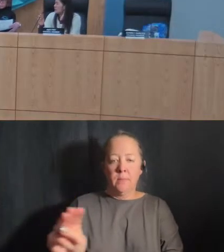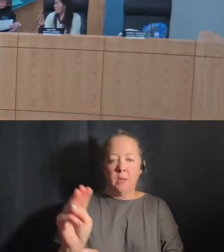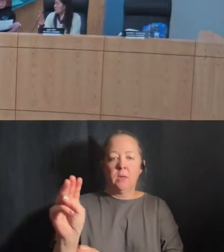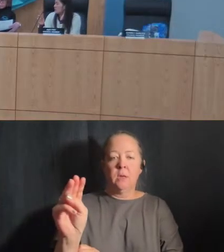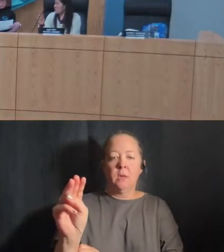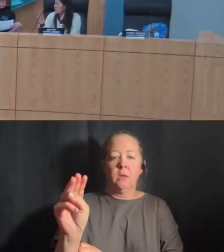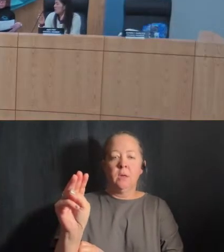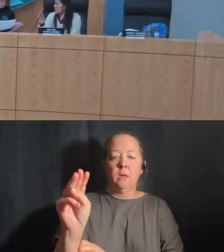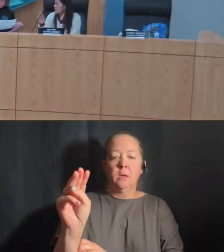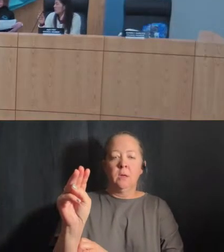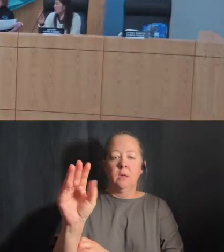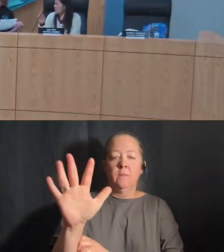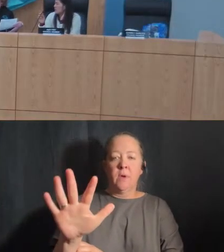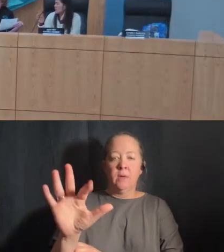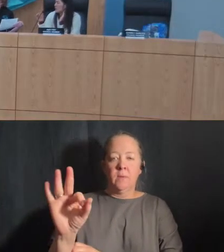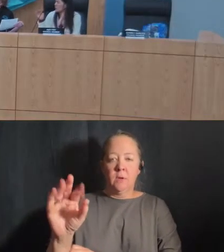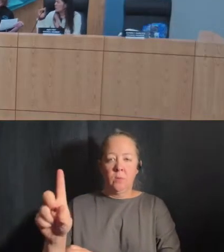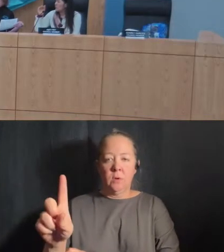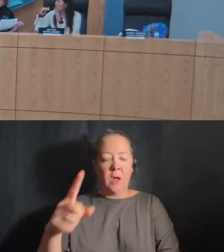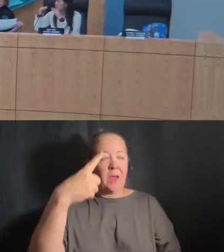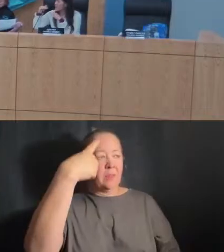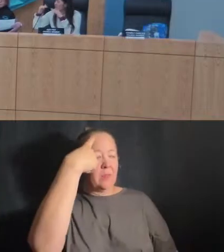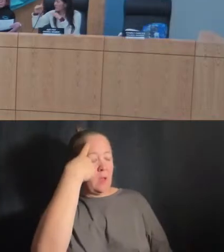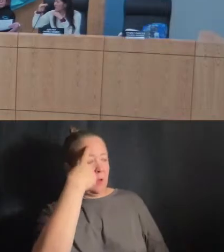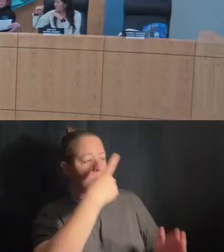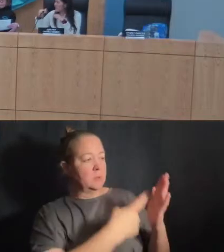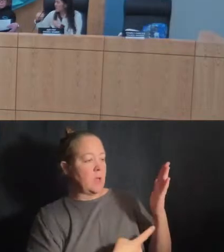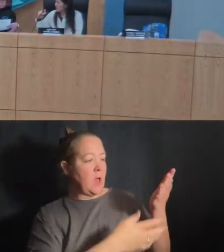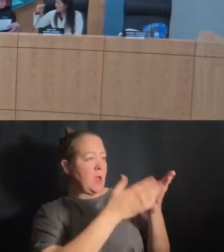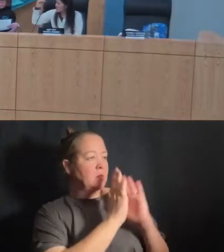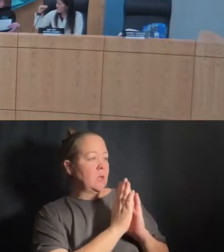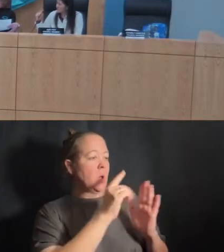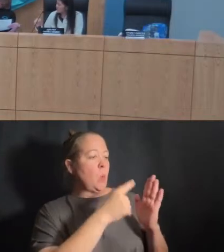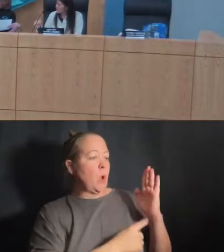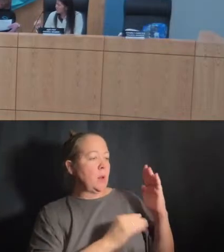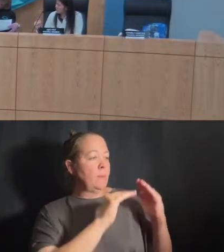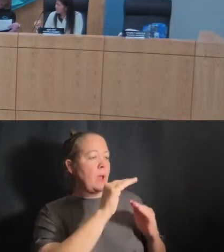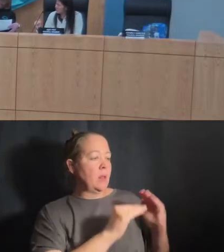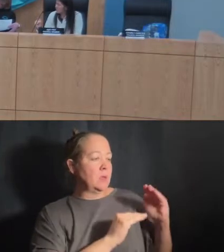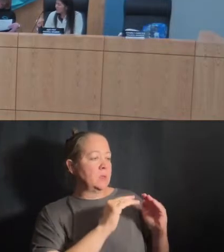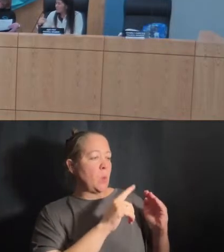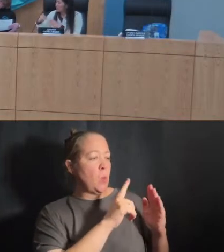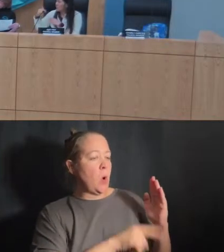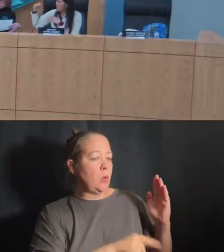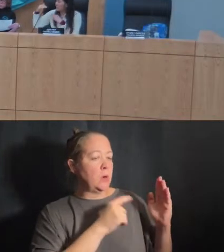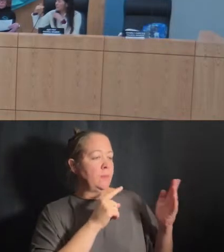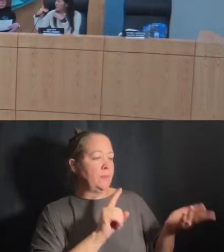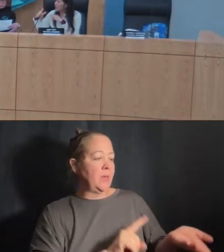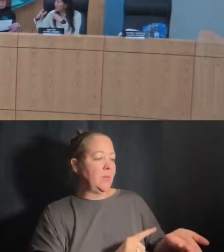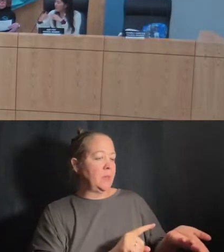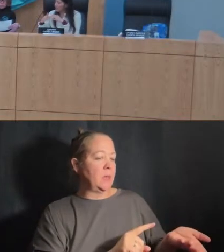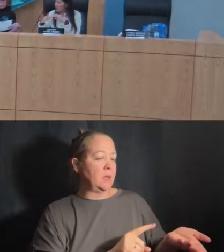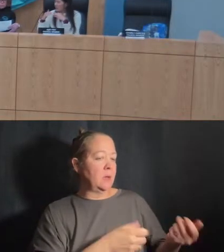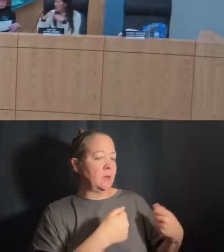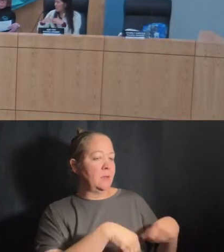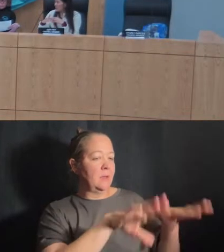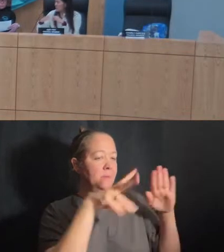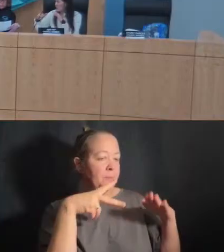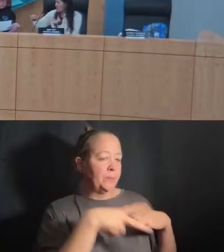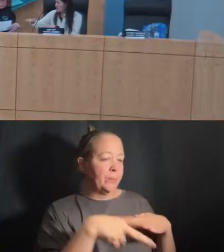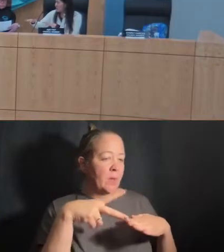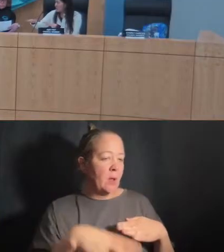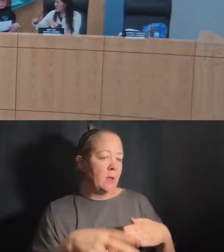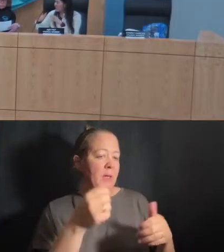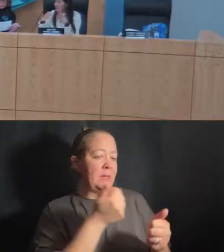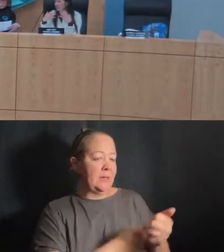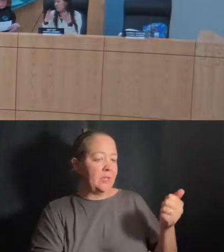they were asking was if it were to be balanced, like what would be the sacrifices at each level, right? Like what would we have to cut if we had to do it this